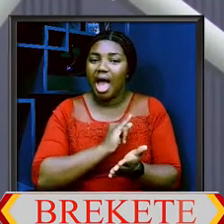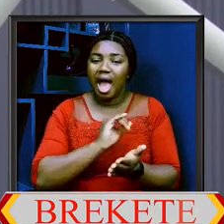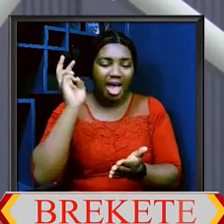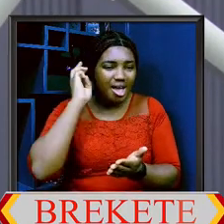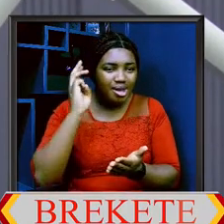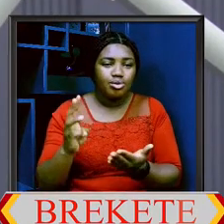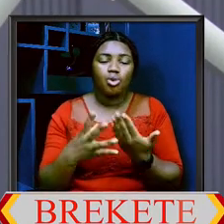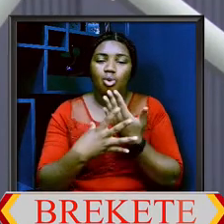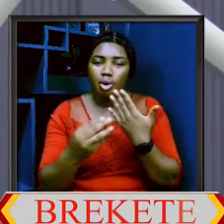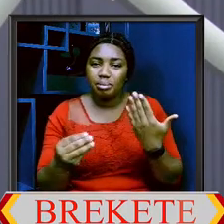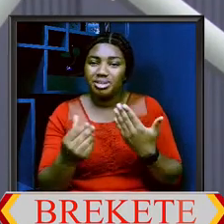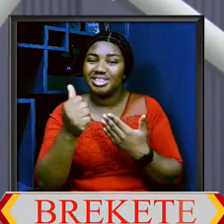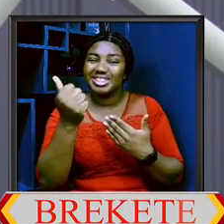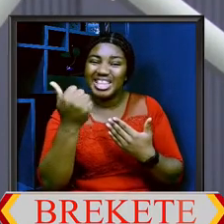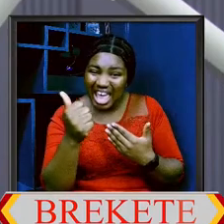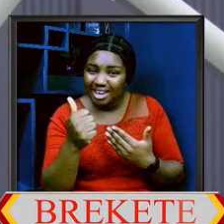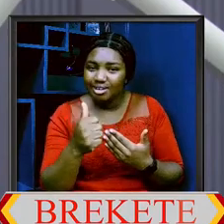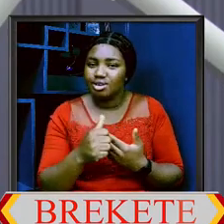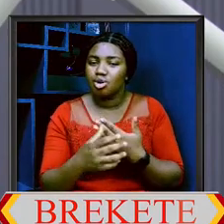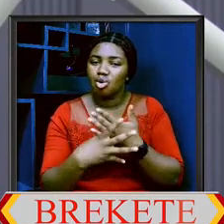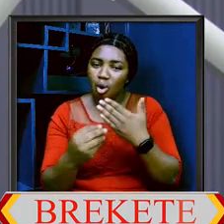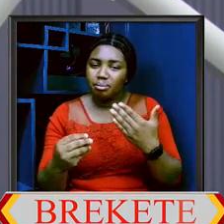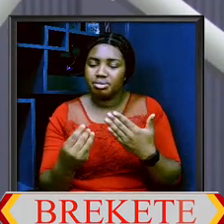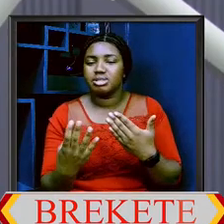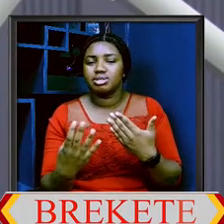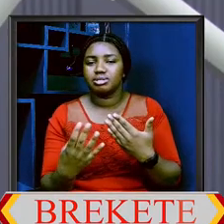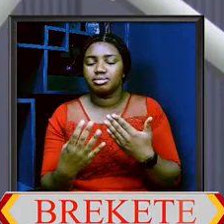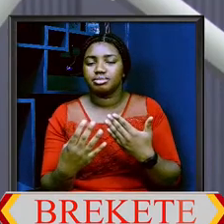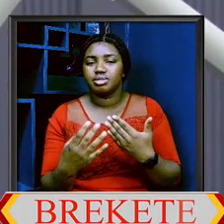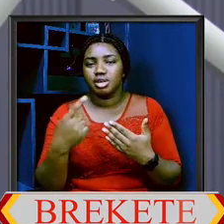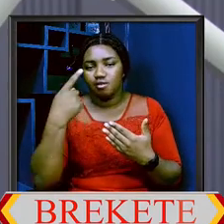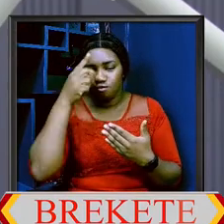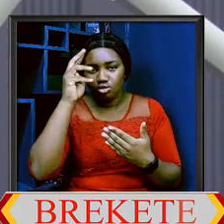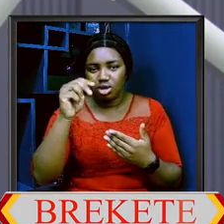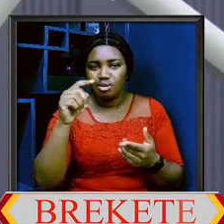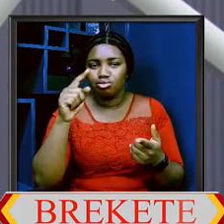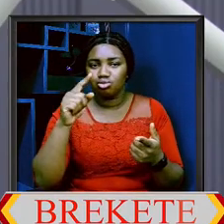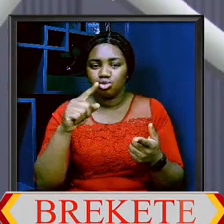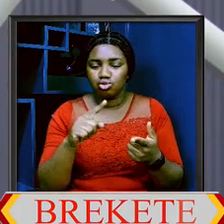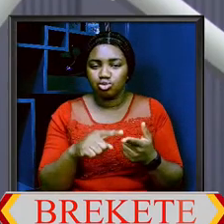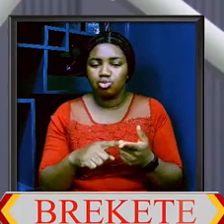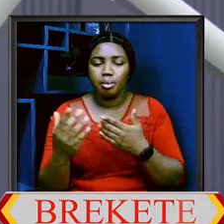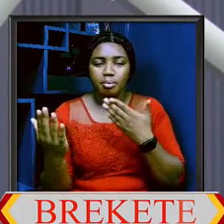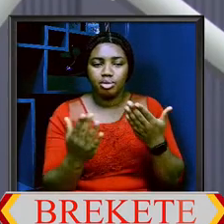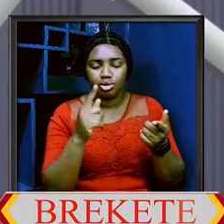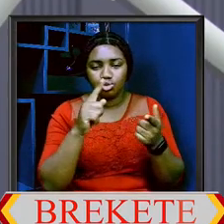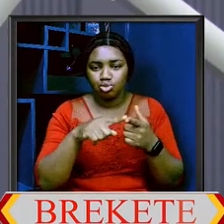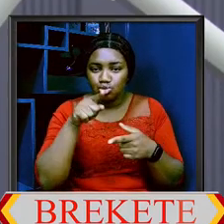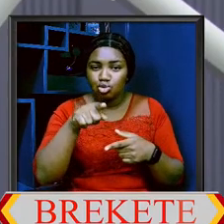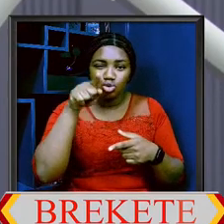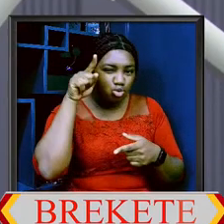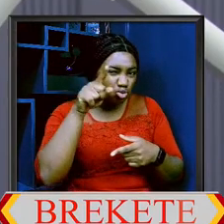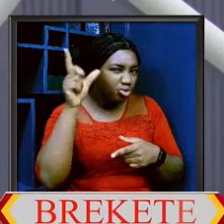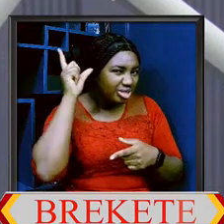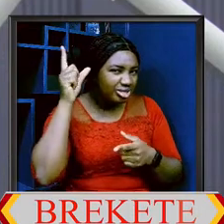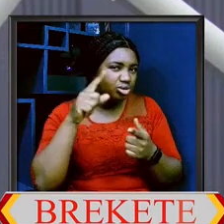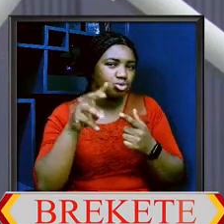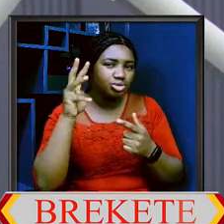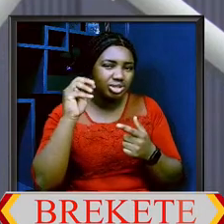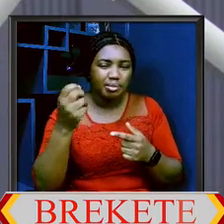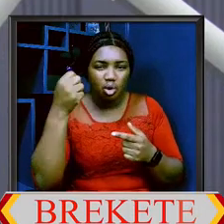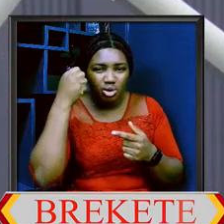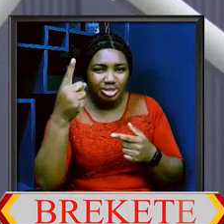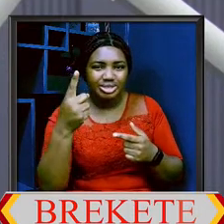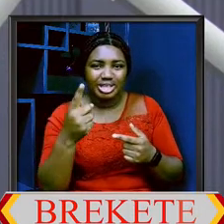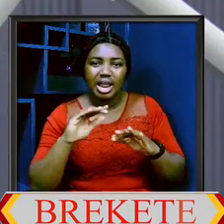photocopy 10 copies 10 sets of the photocopies May them may them bring to you make you listen to them make